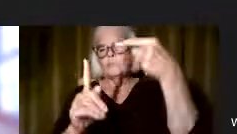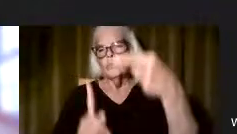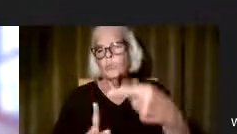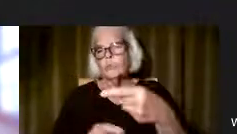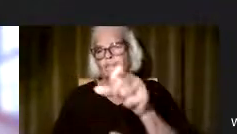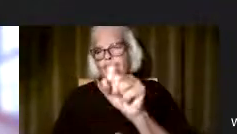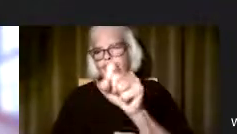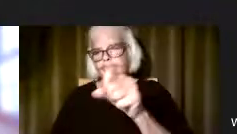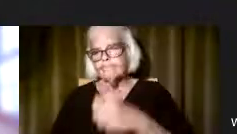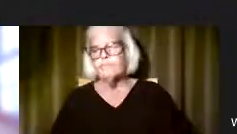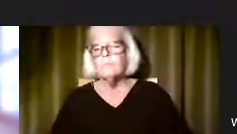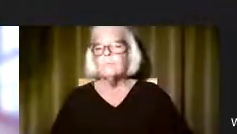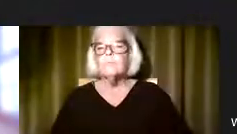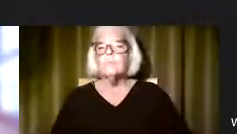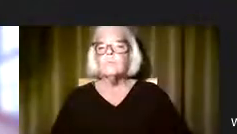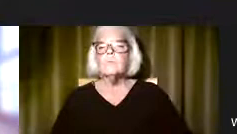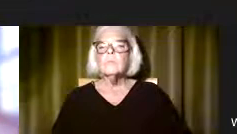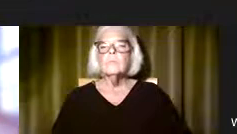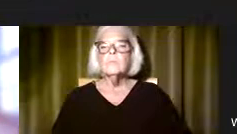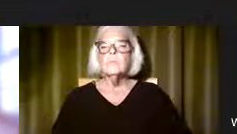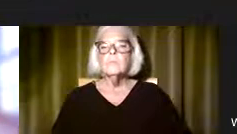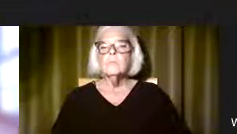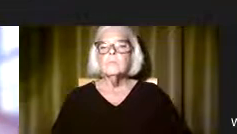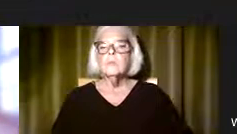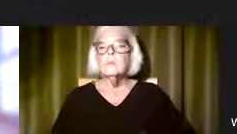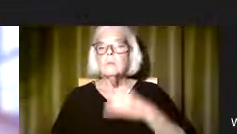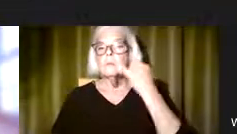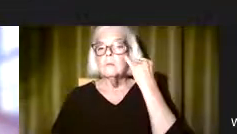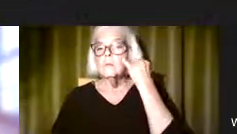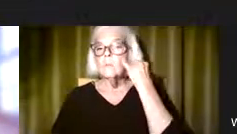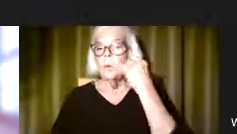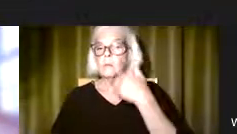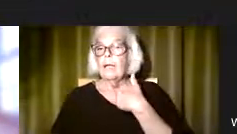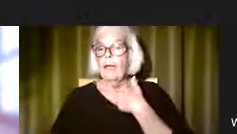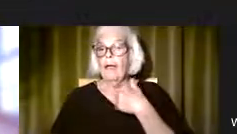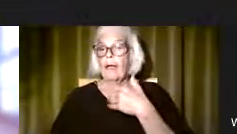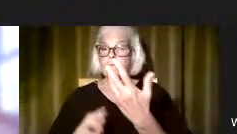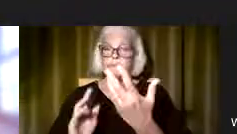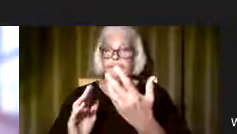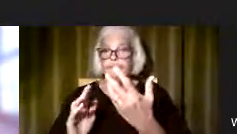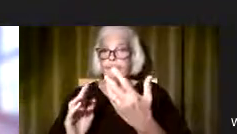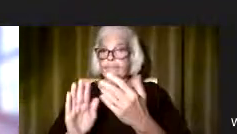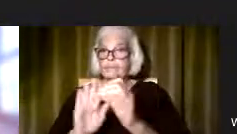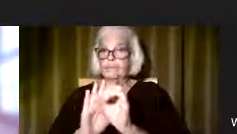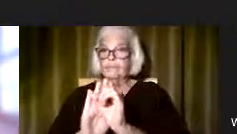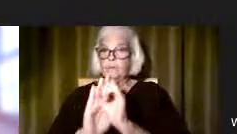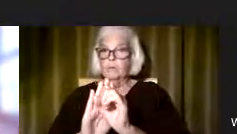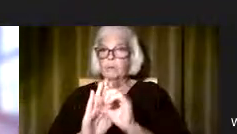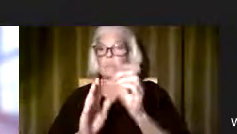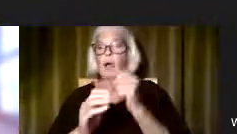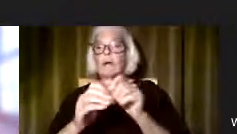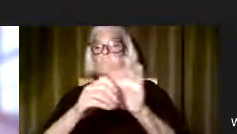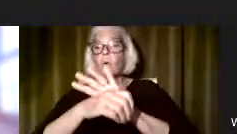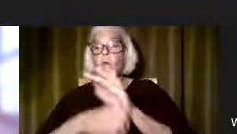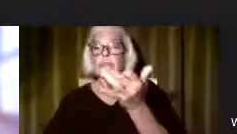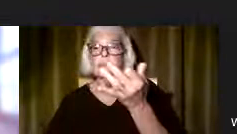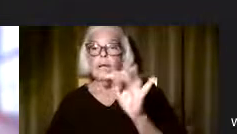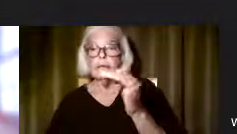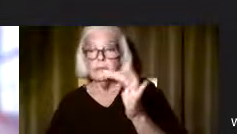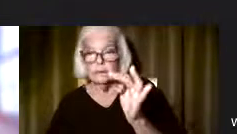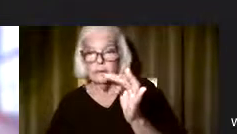generally, if you had symptoms of COVID-19, the recommendation is to test right